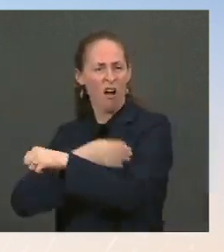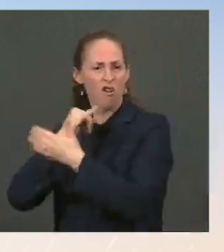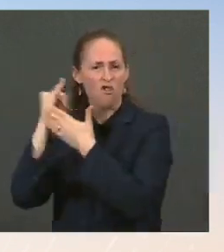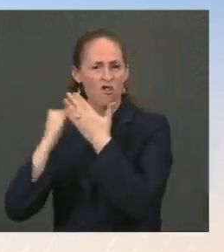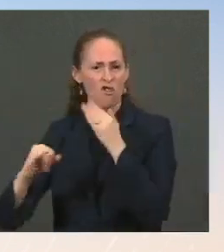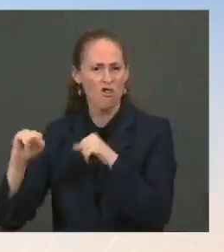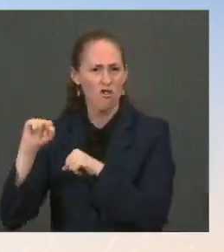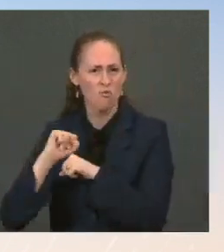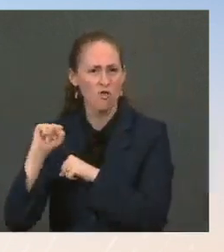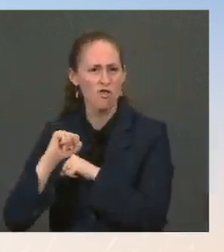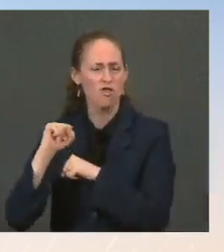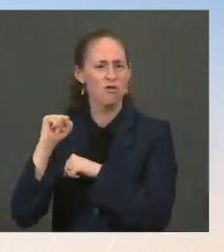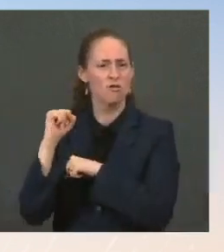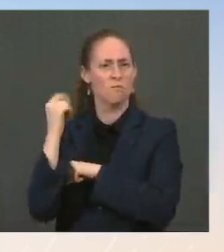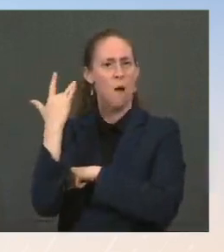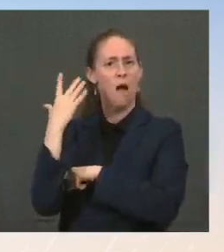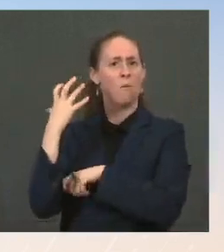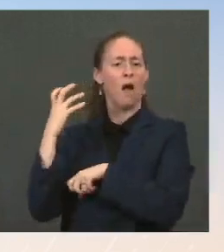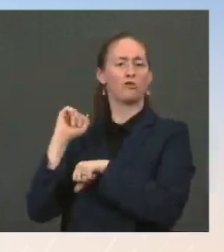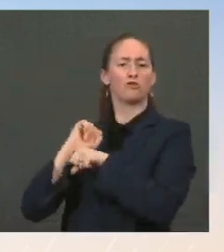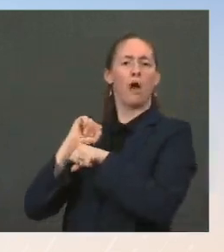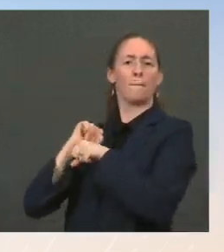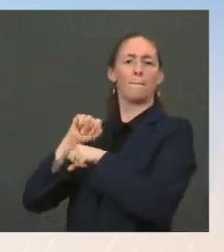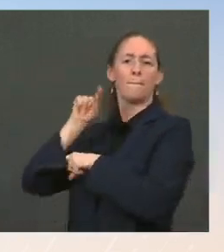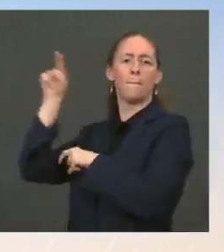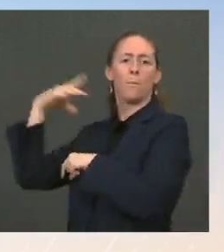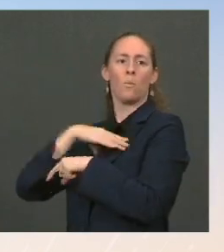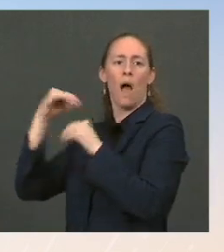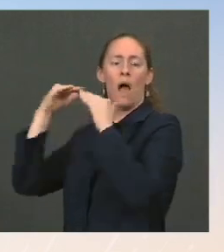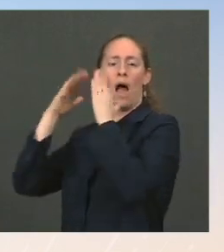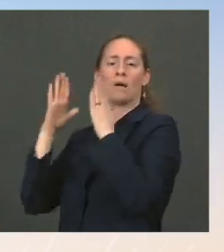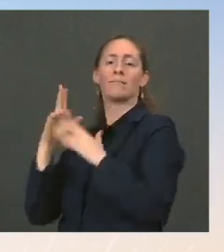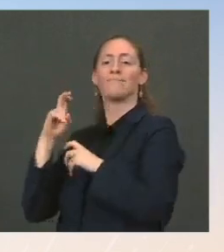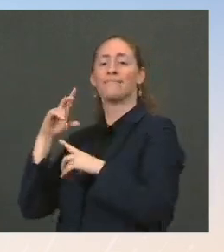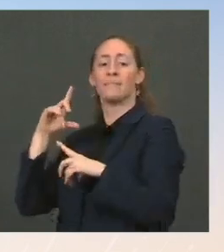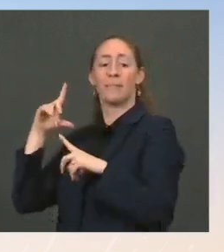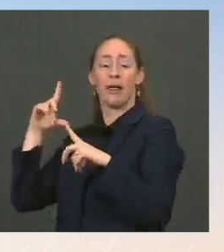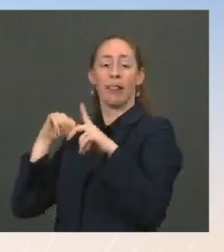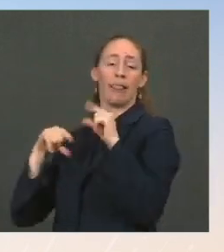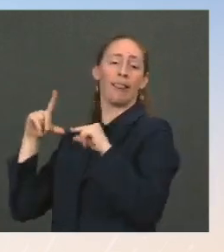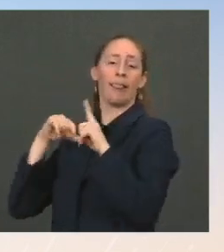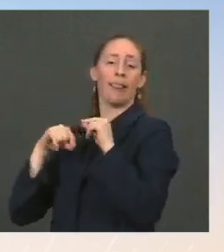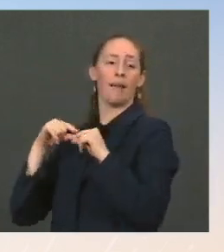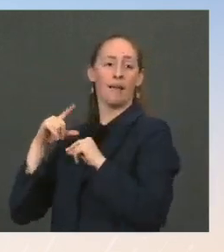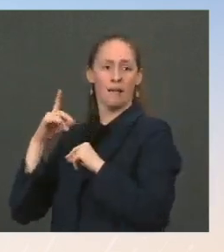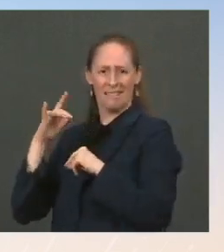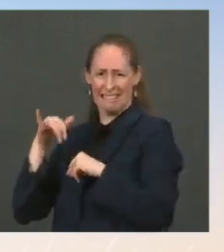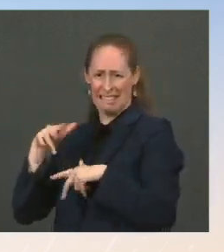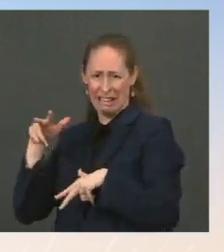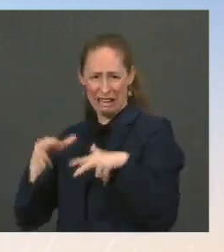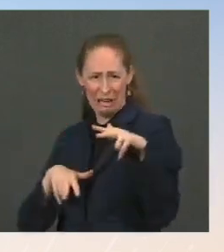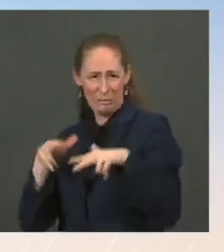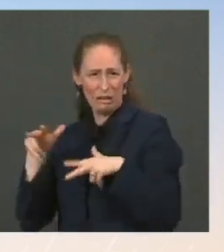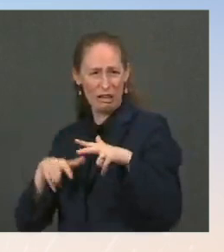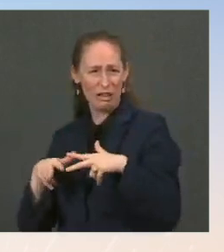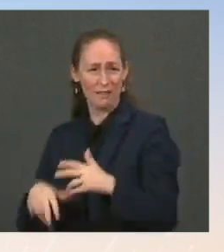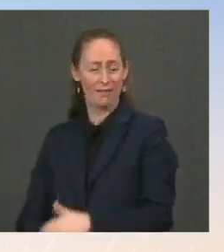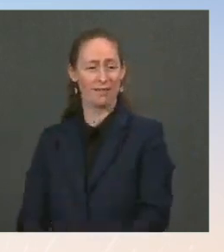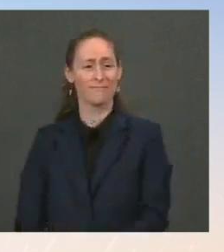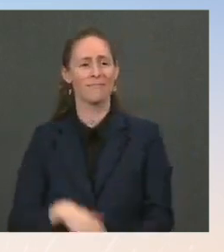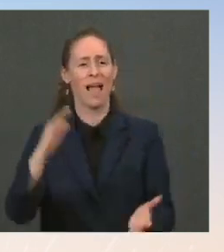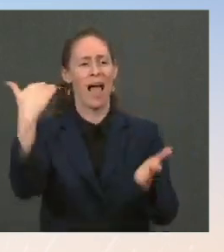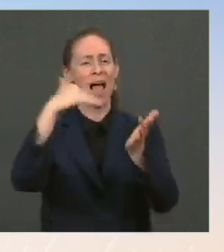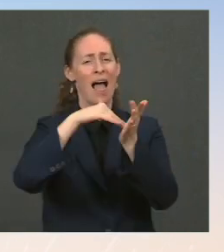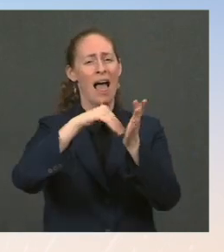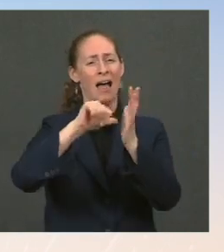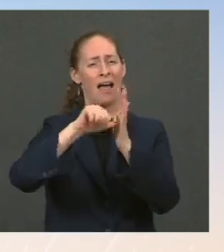jobs in this administration or favors from this administration, isn't it an awkward situation to put the president in? Again, the gallerist has spoken to, we've spoken